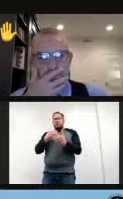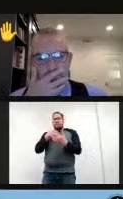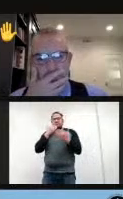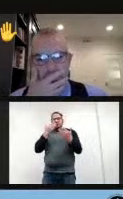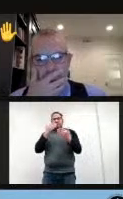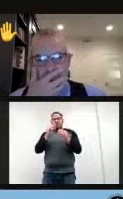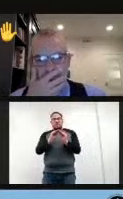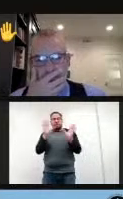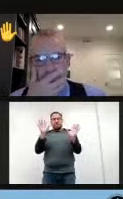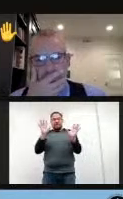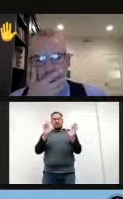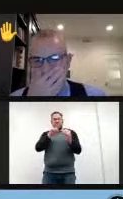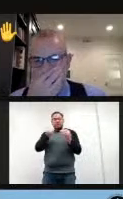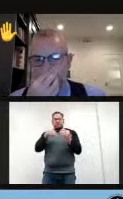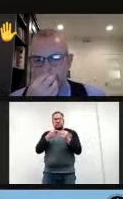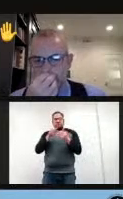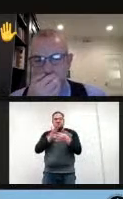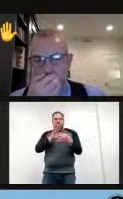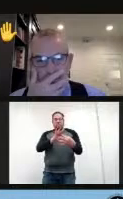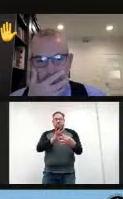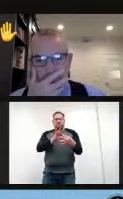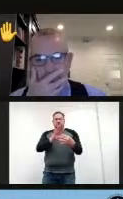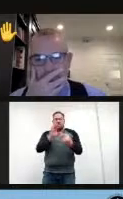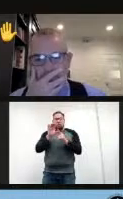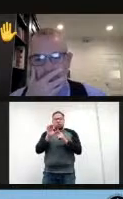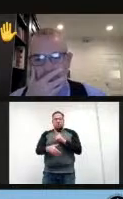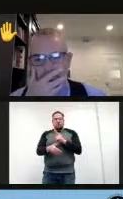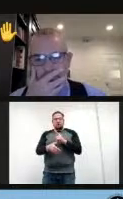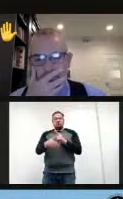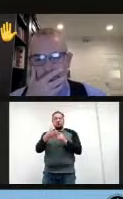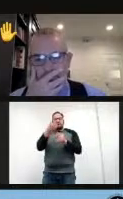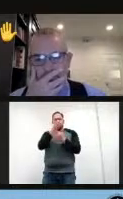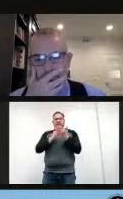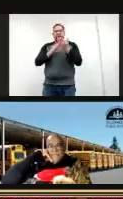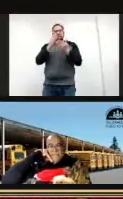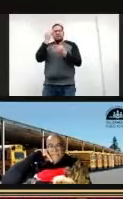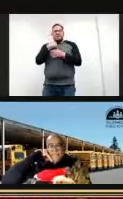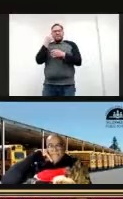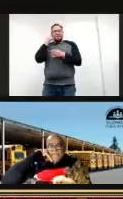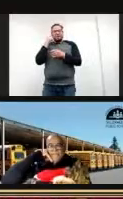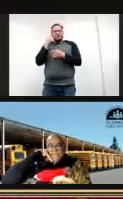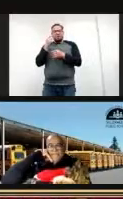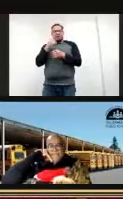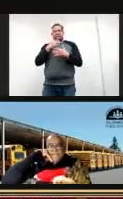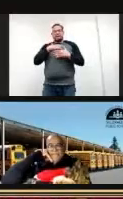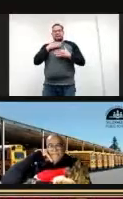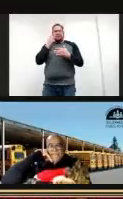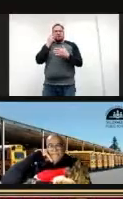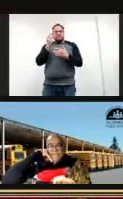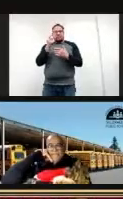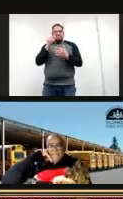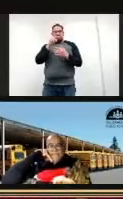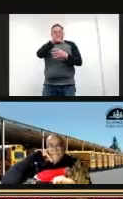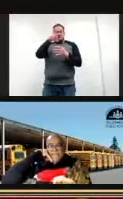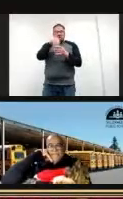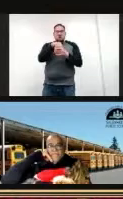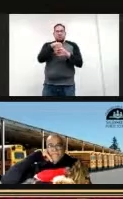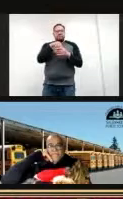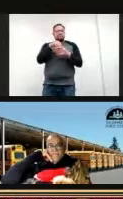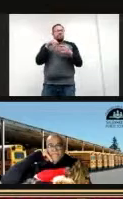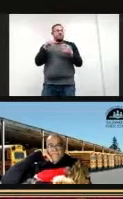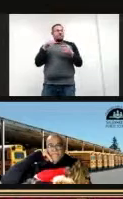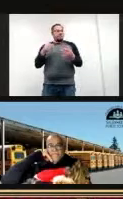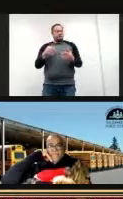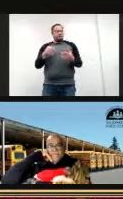clarification on the cultural humility, because I do think I'm glad to see that included in